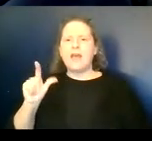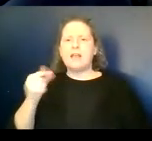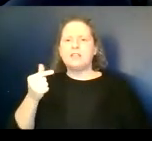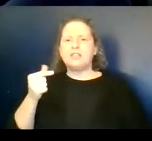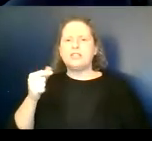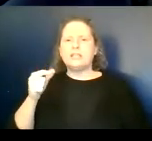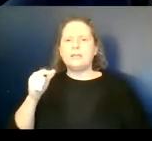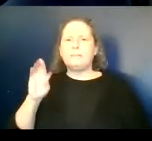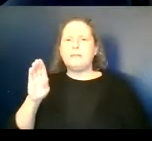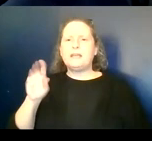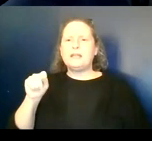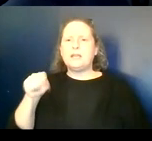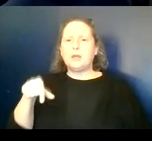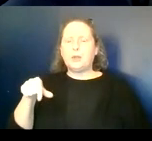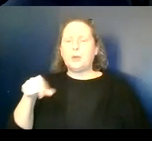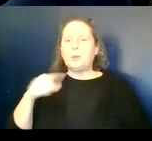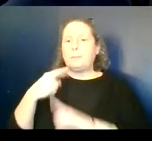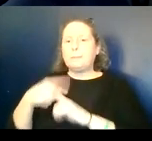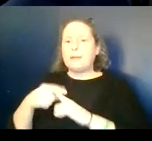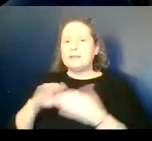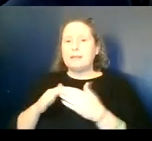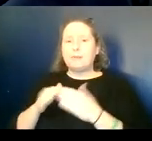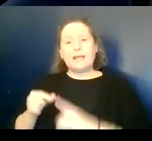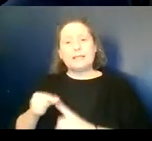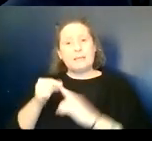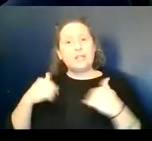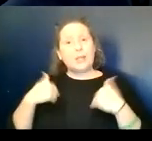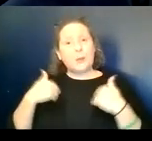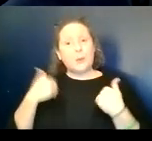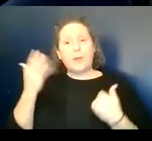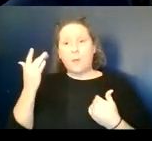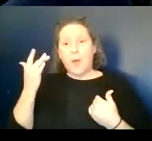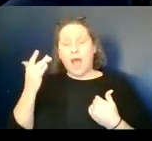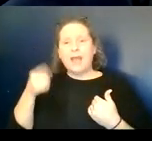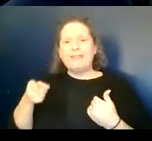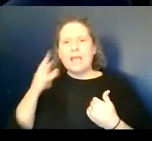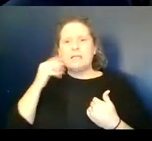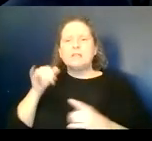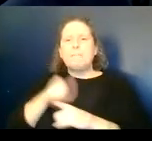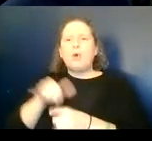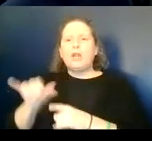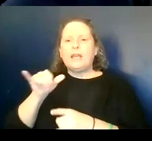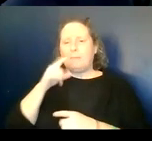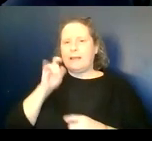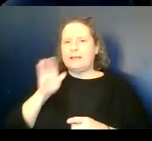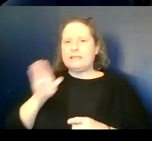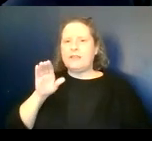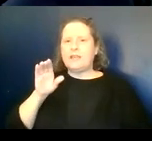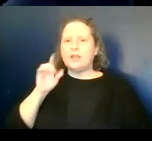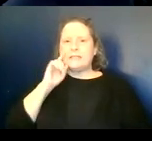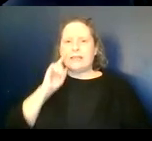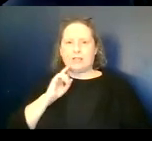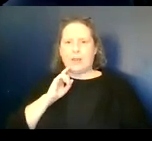youth, because they get bullied Mm-hmm. a lot for their sexuality. They